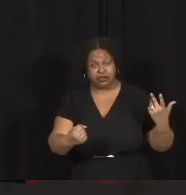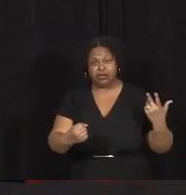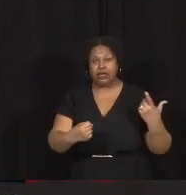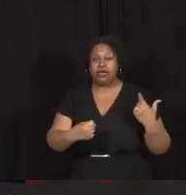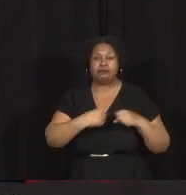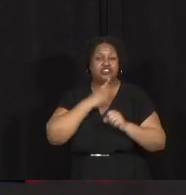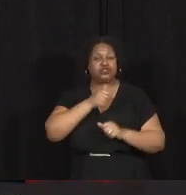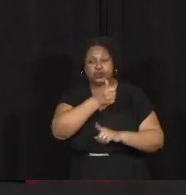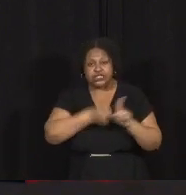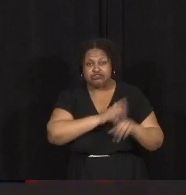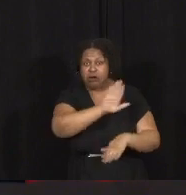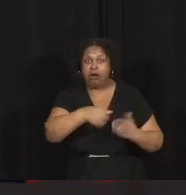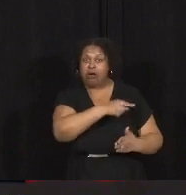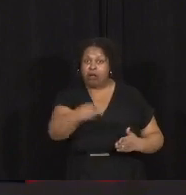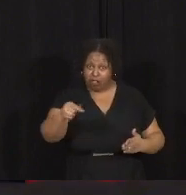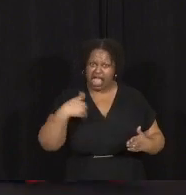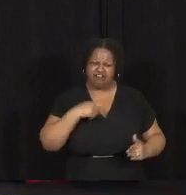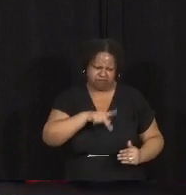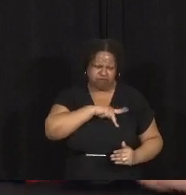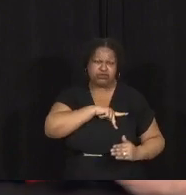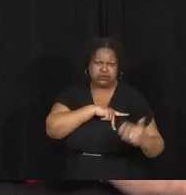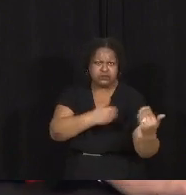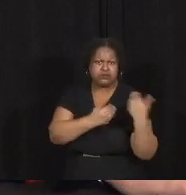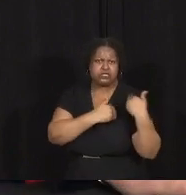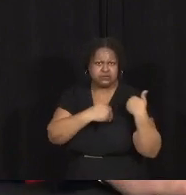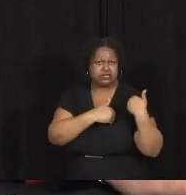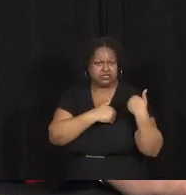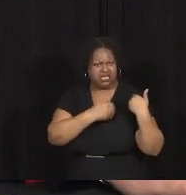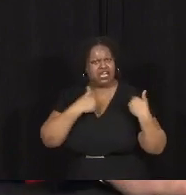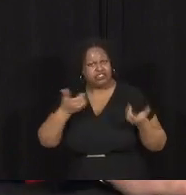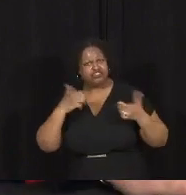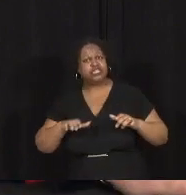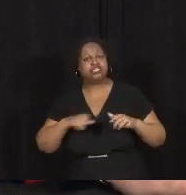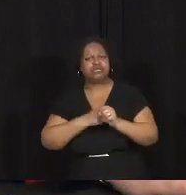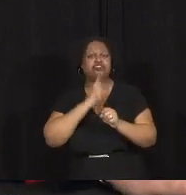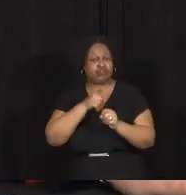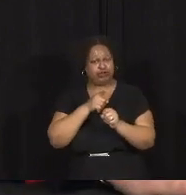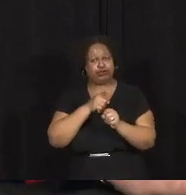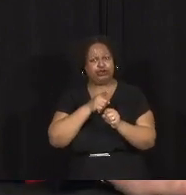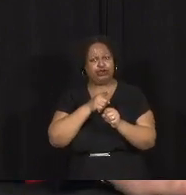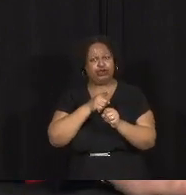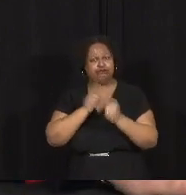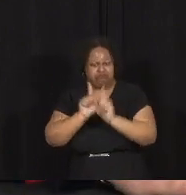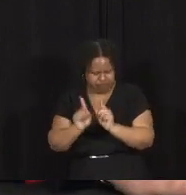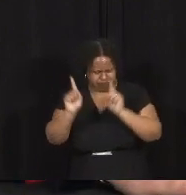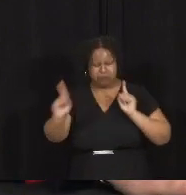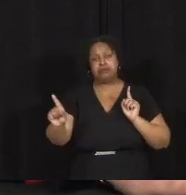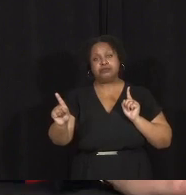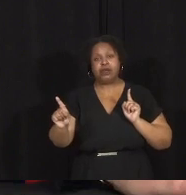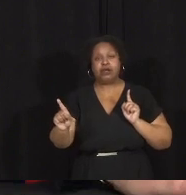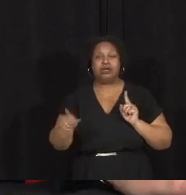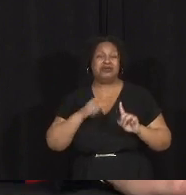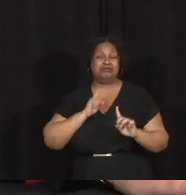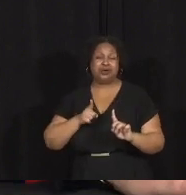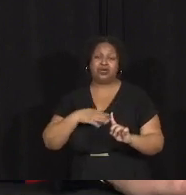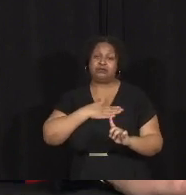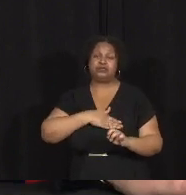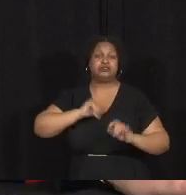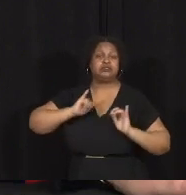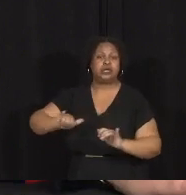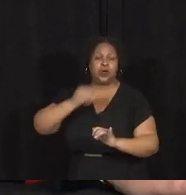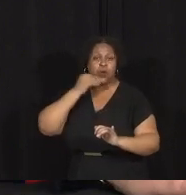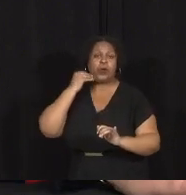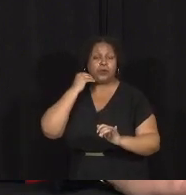that. So we need people to stay home, to stay focused, to stop the spread, and